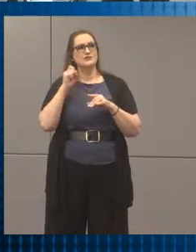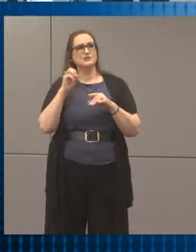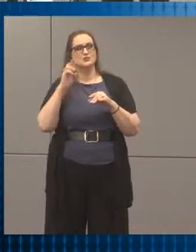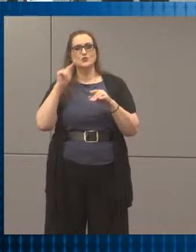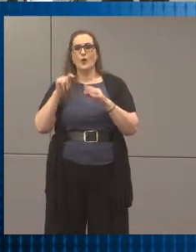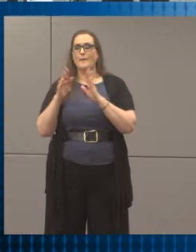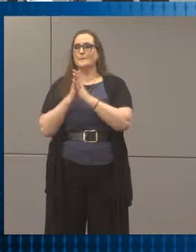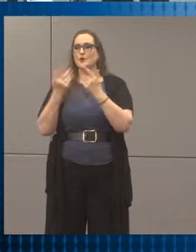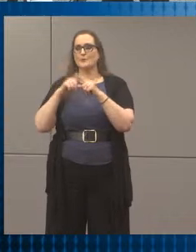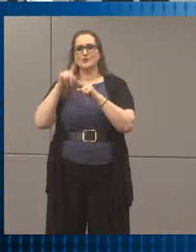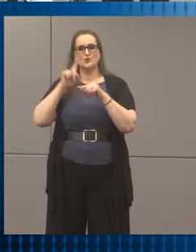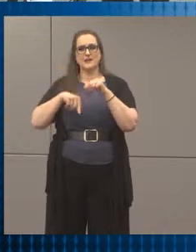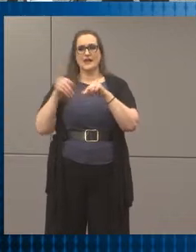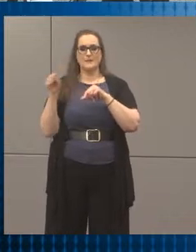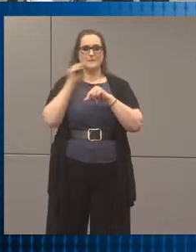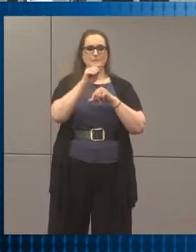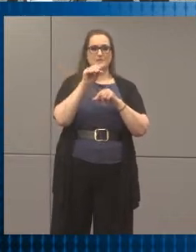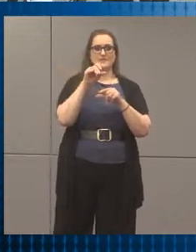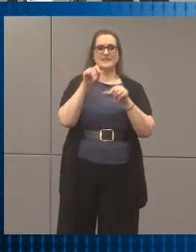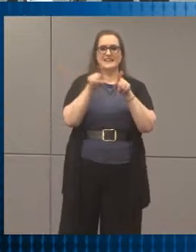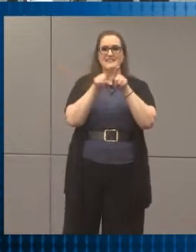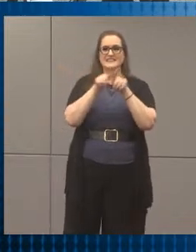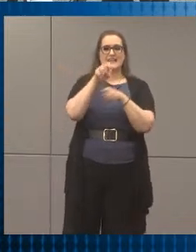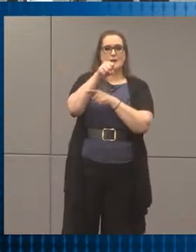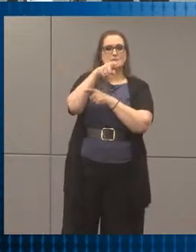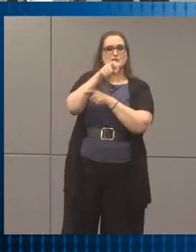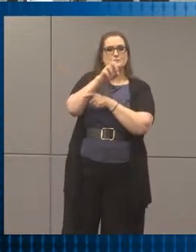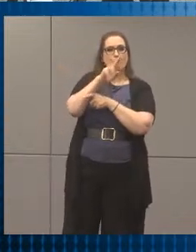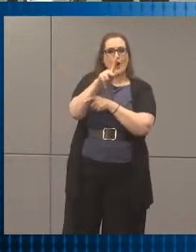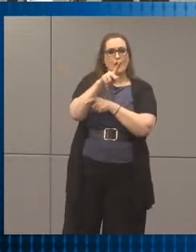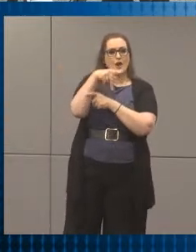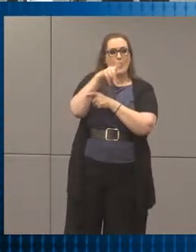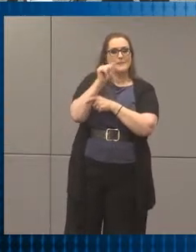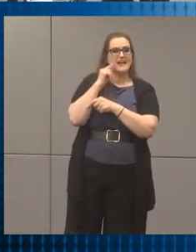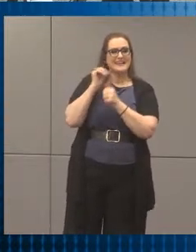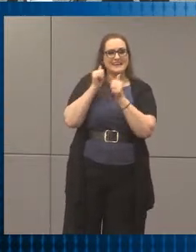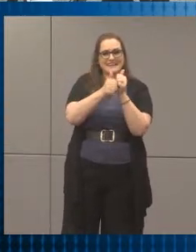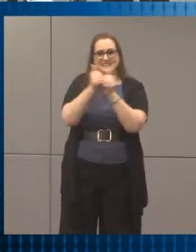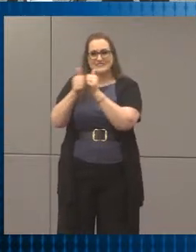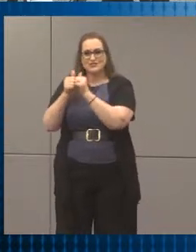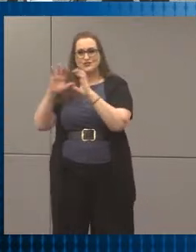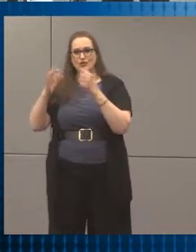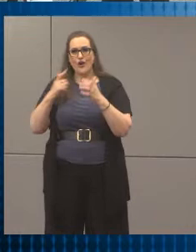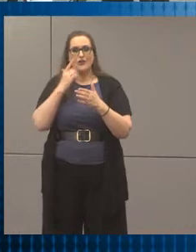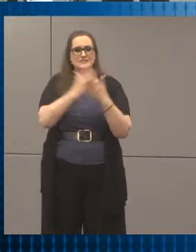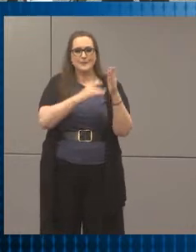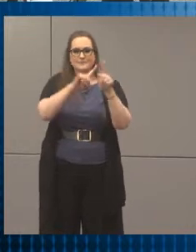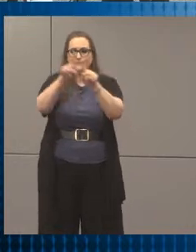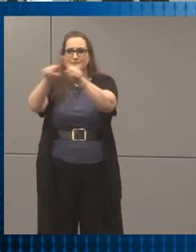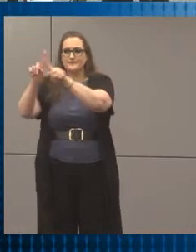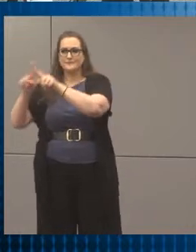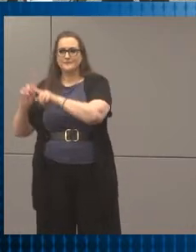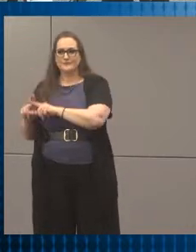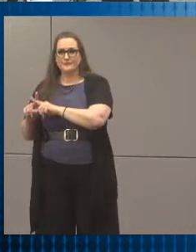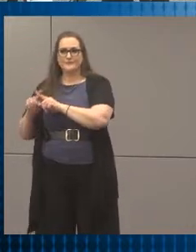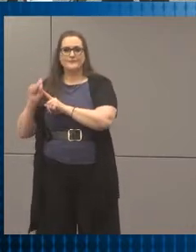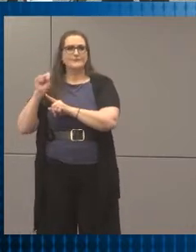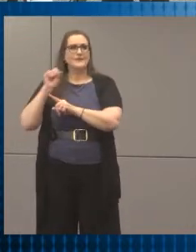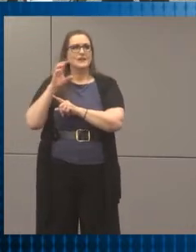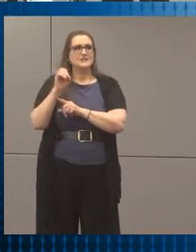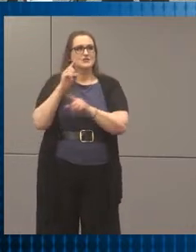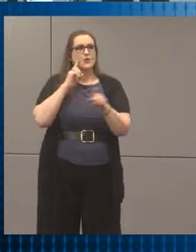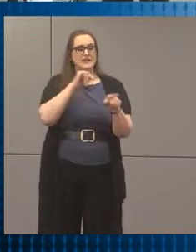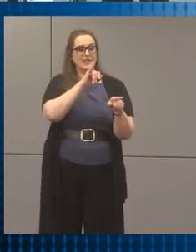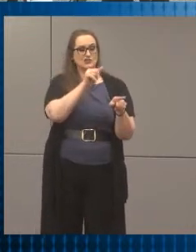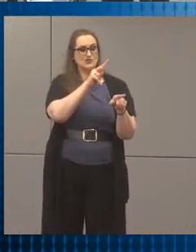you can't put the same spark plug in every single car because it doesn't work. Some of the spark plugs are different. So think of